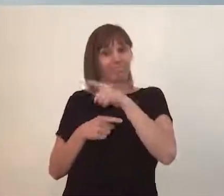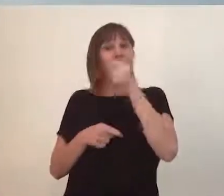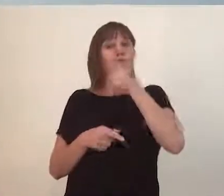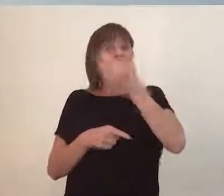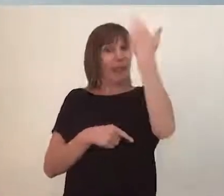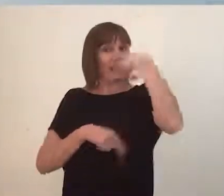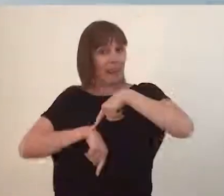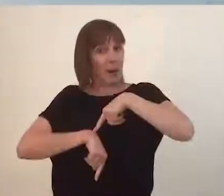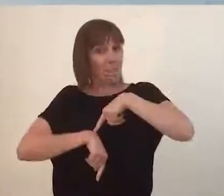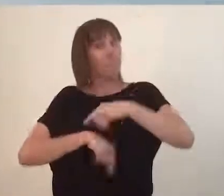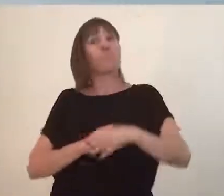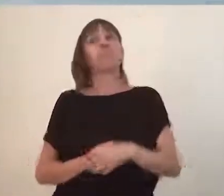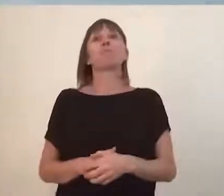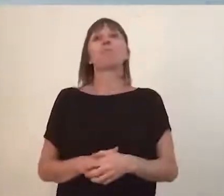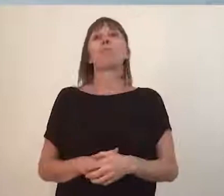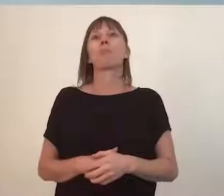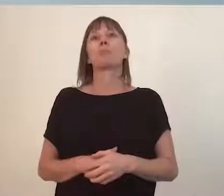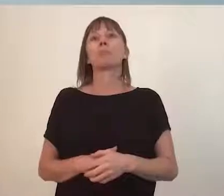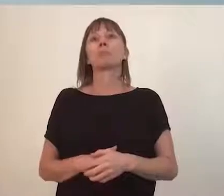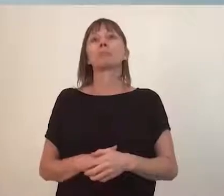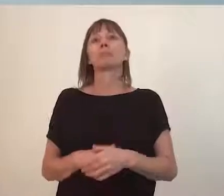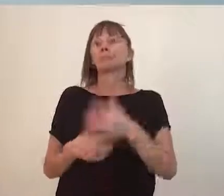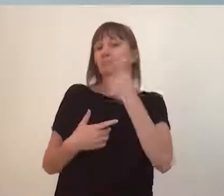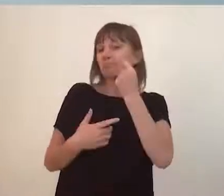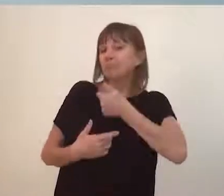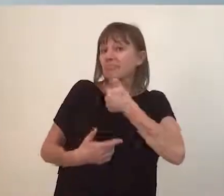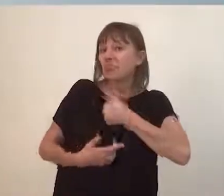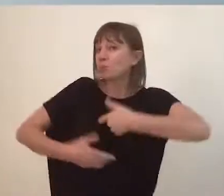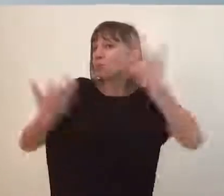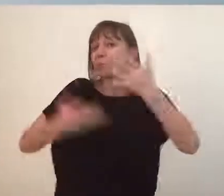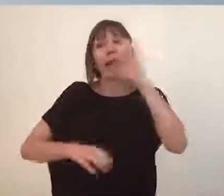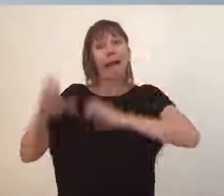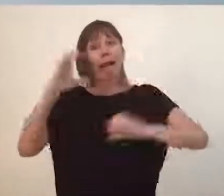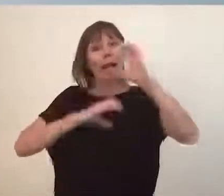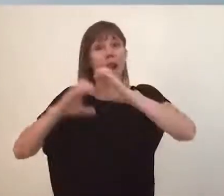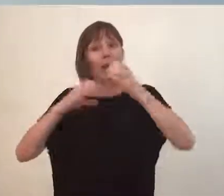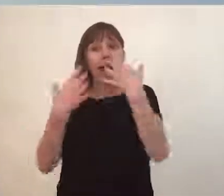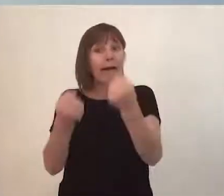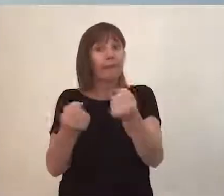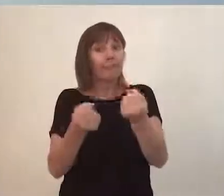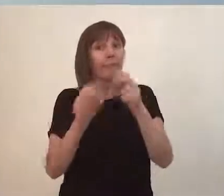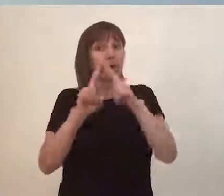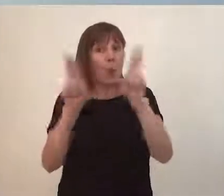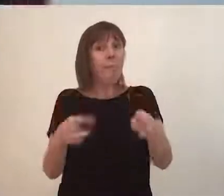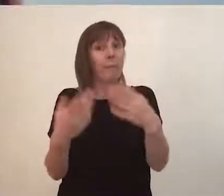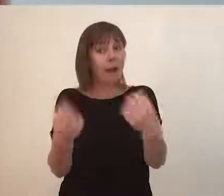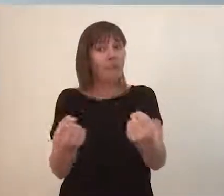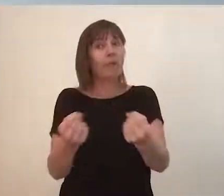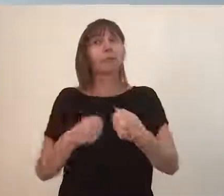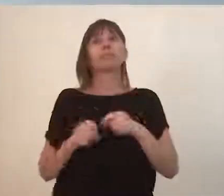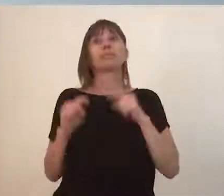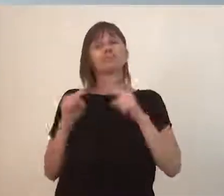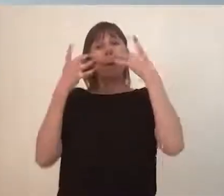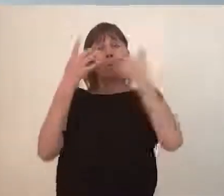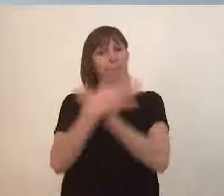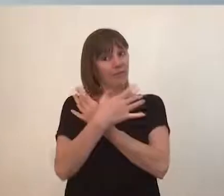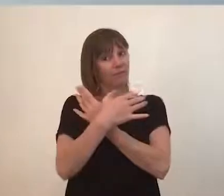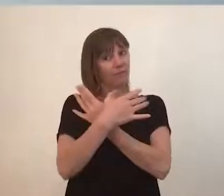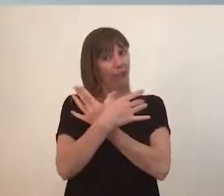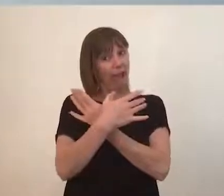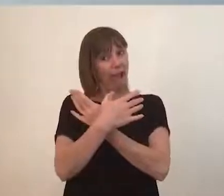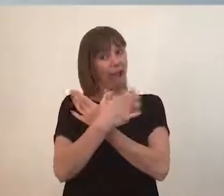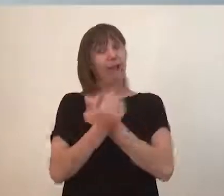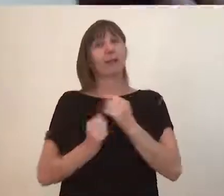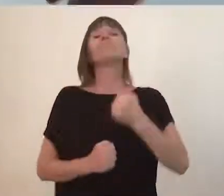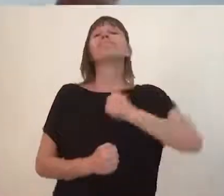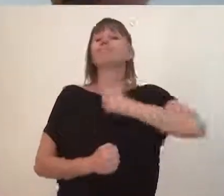into the Huda Beauty Electric Obsessions palette. And you can literally use whatever colourful palettes you have at